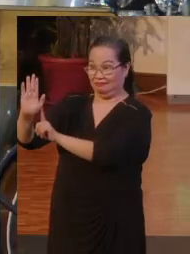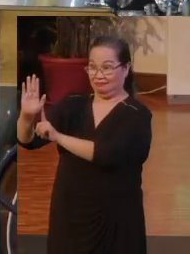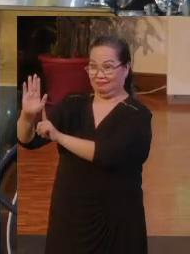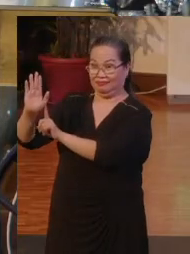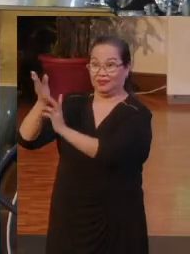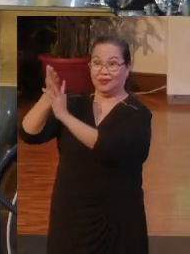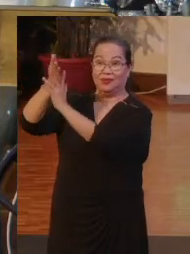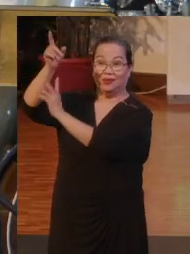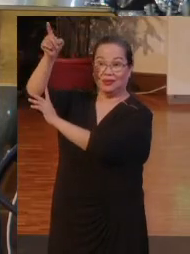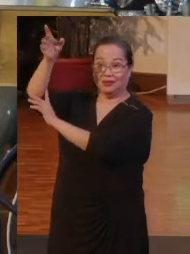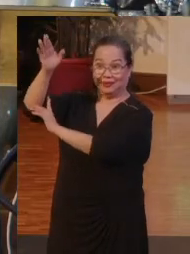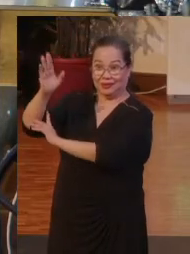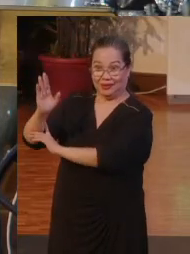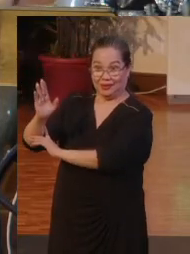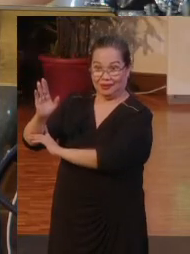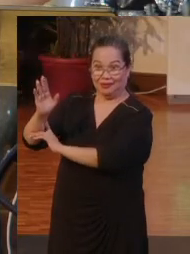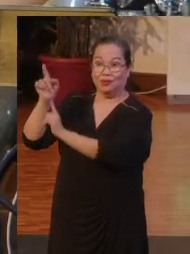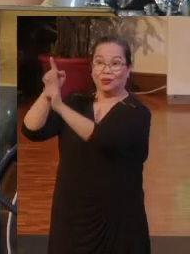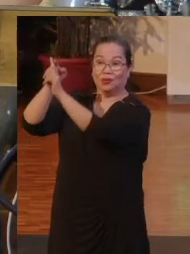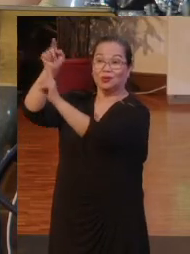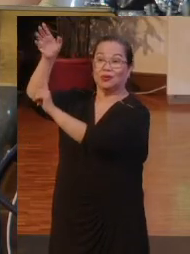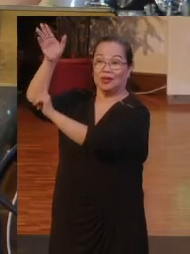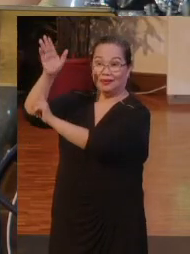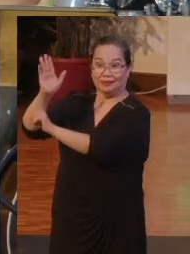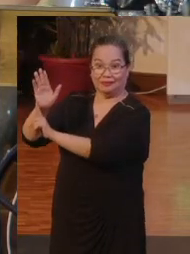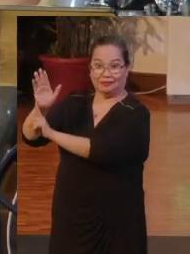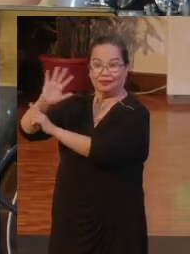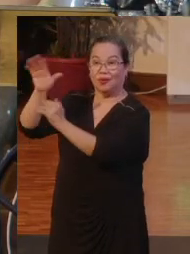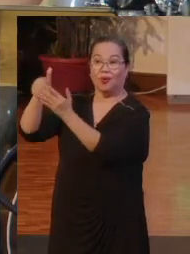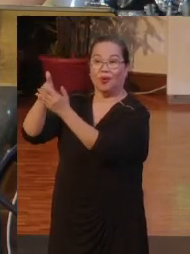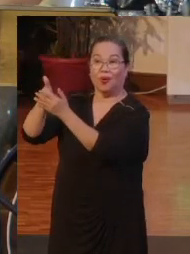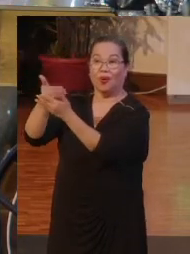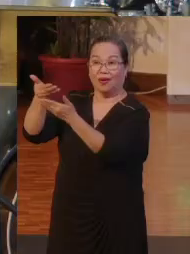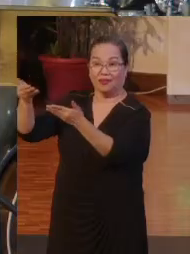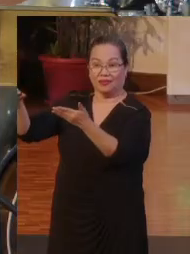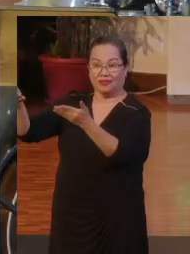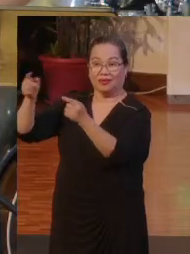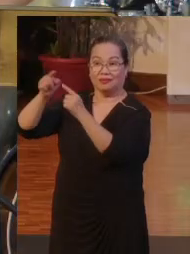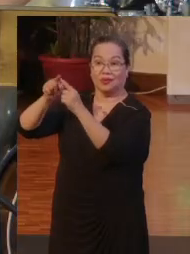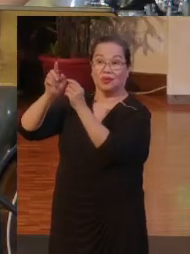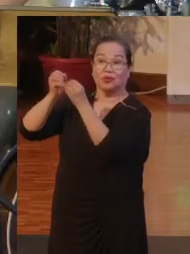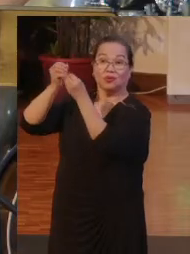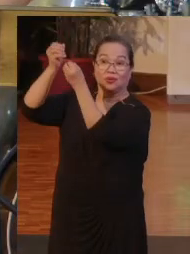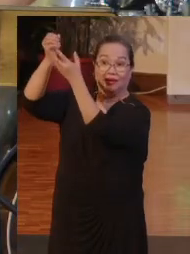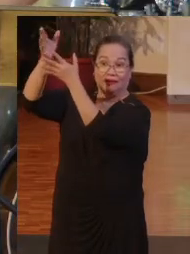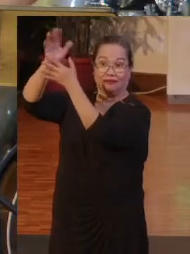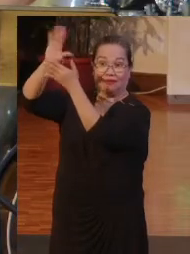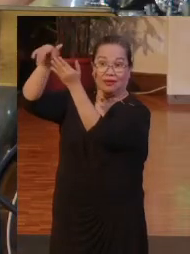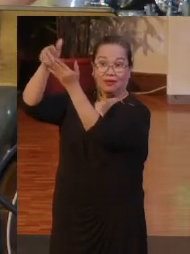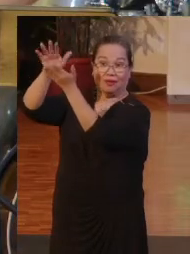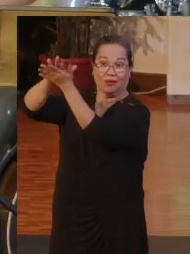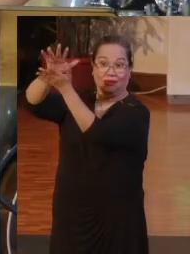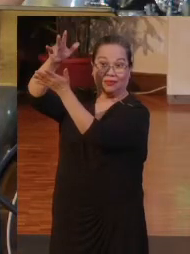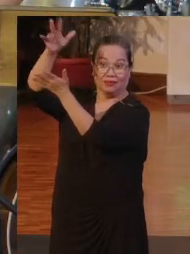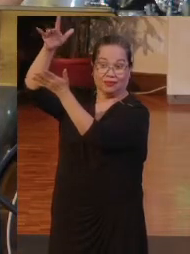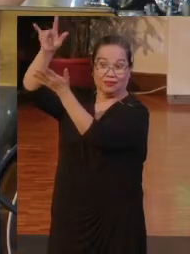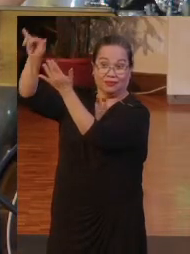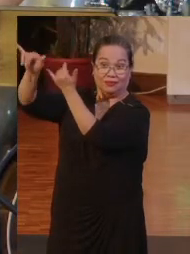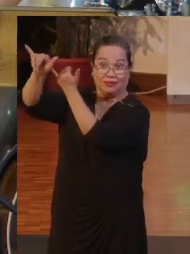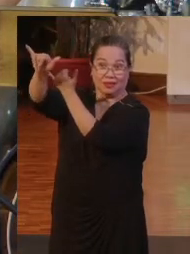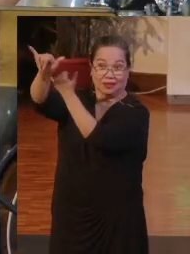through him, and to him are all things. To him be glory